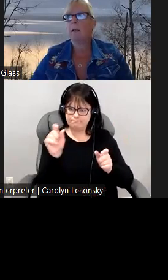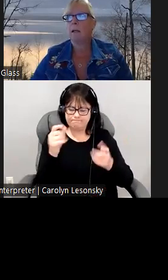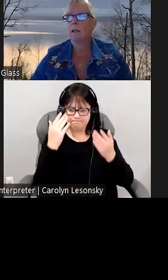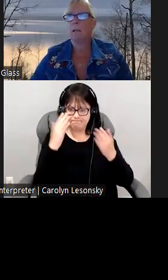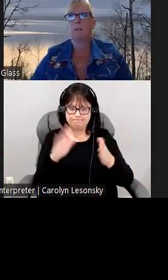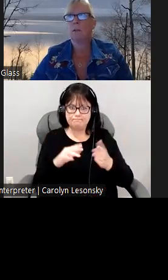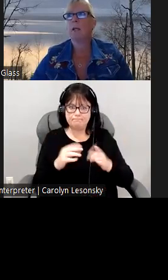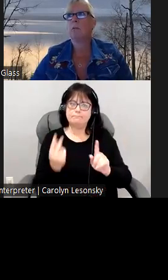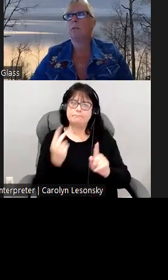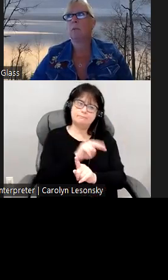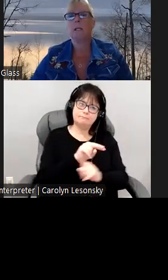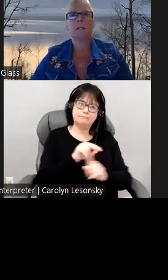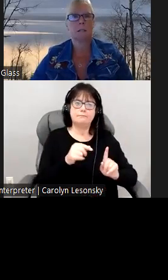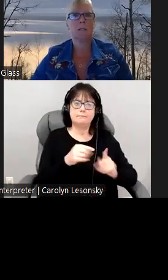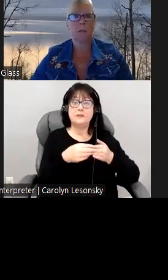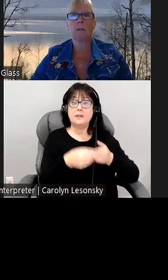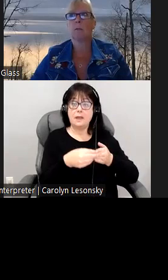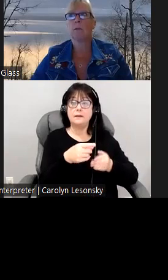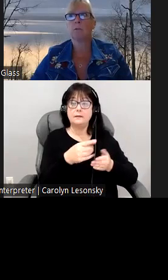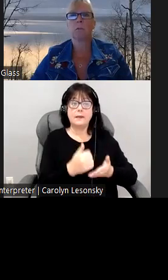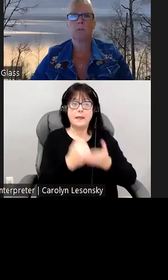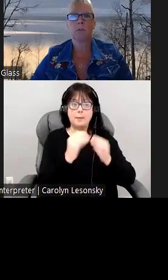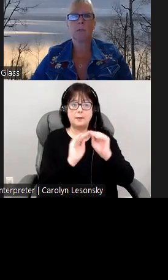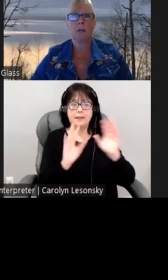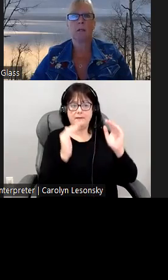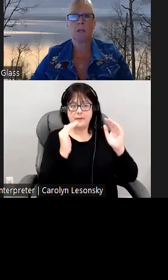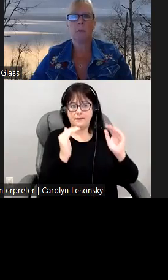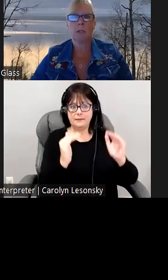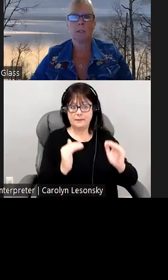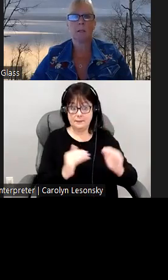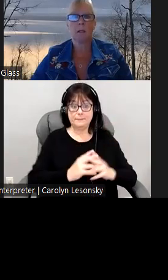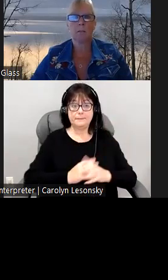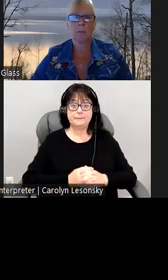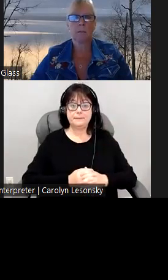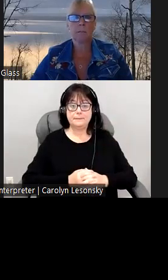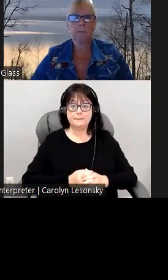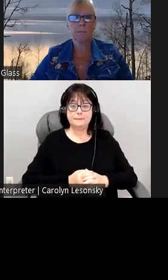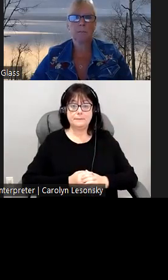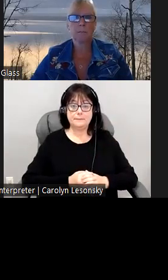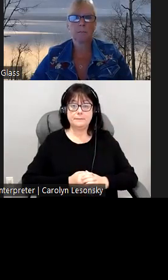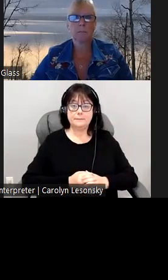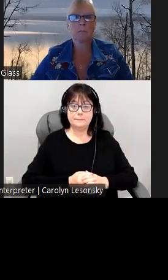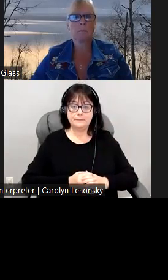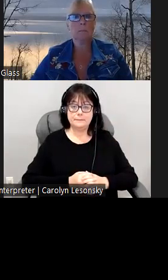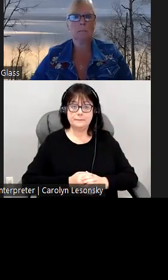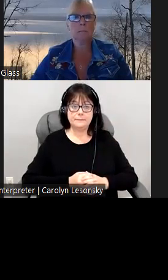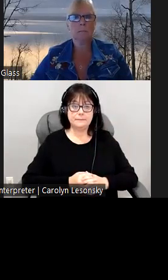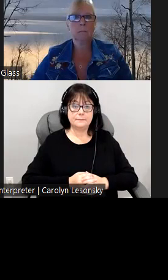guide. It's a very helpful way to see what those short forms are at the top of the Excel columns.